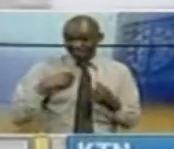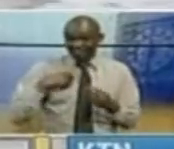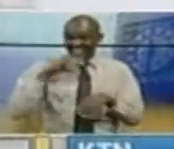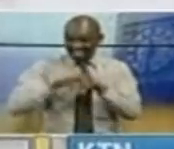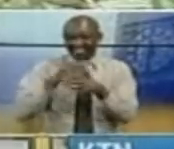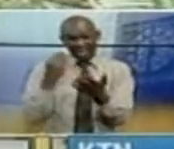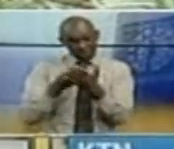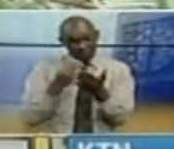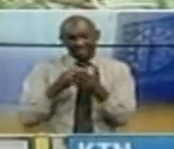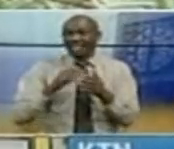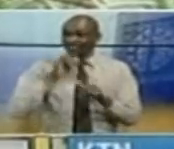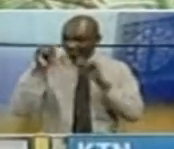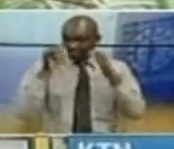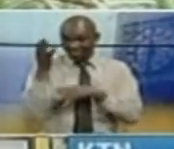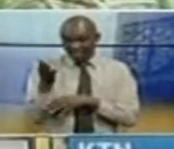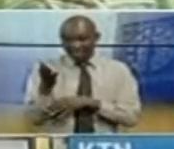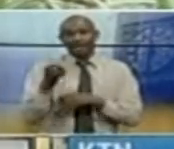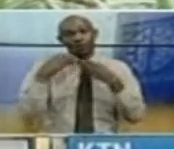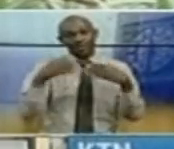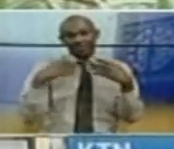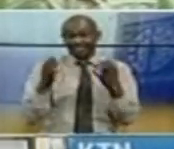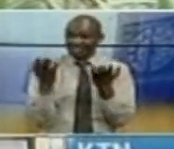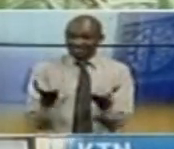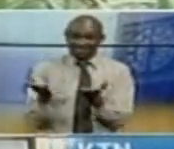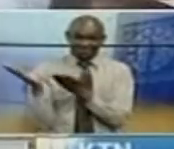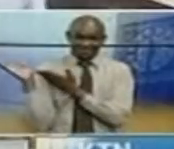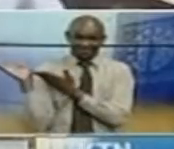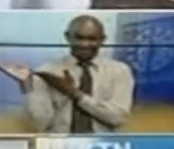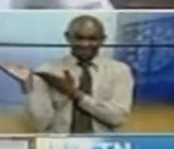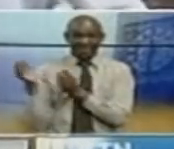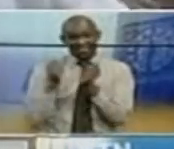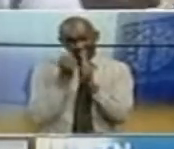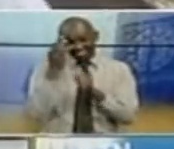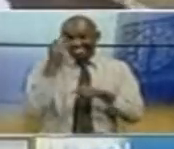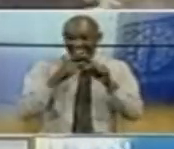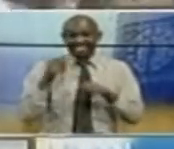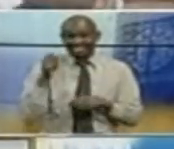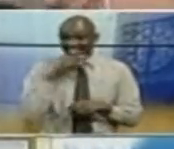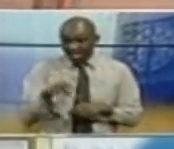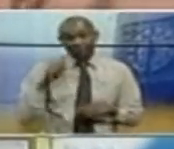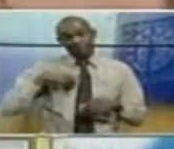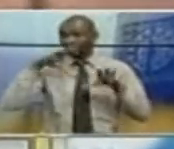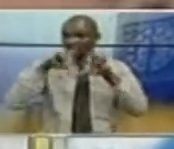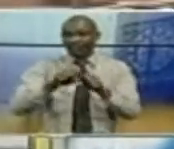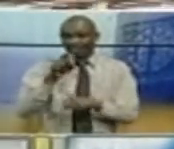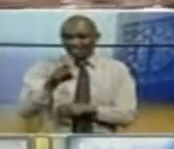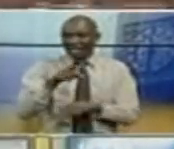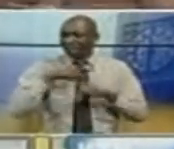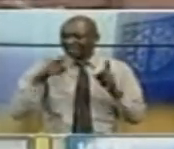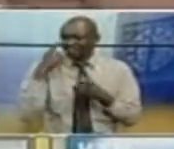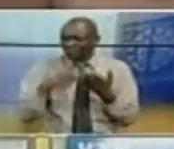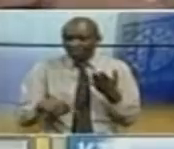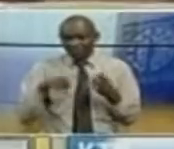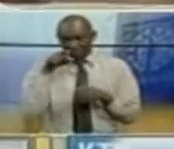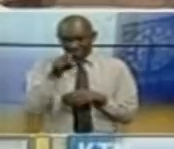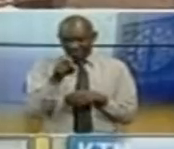races abroad. Again, wasted away. He hopes that his 13-year-old son will take over, but not necessarily